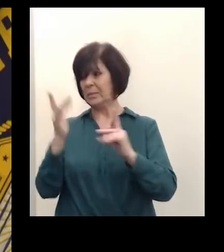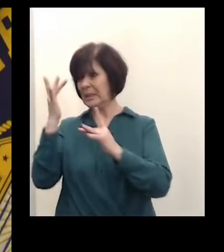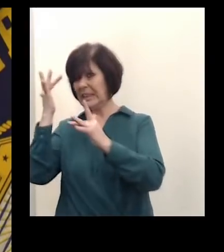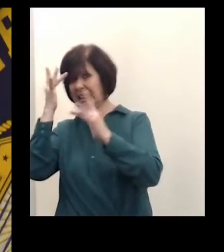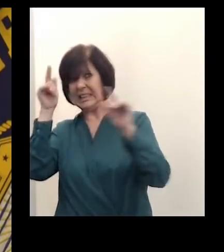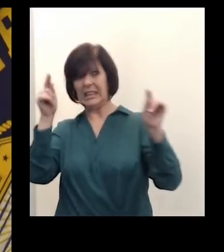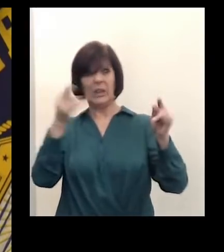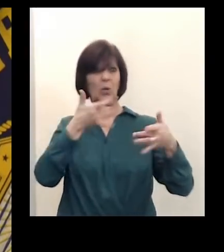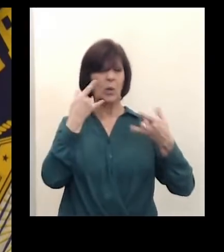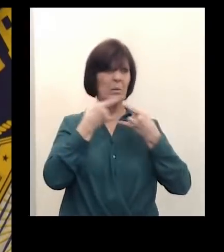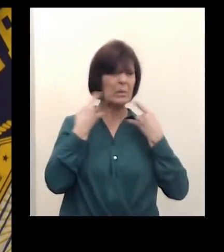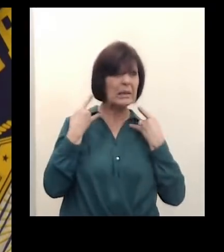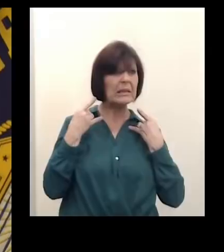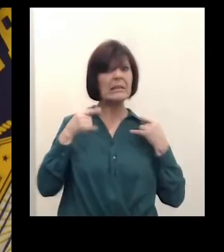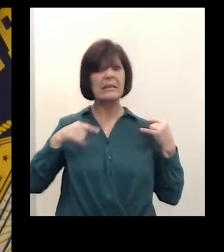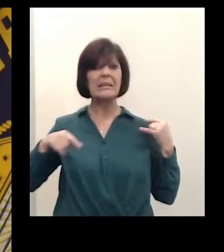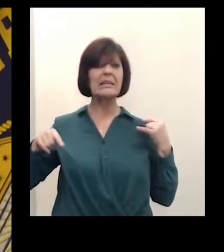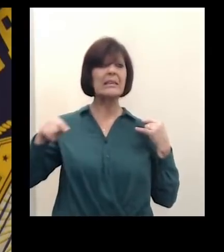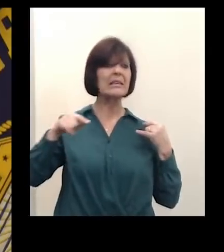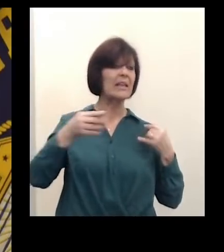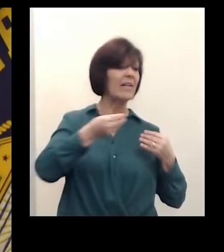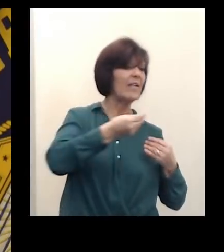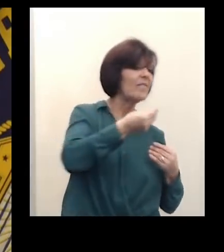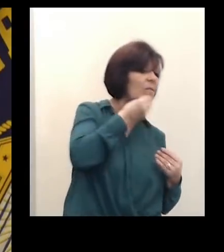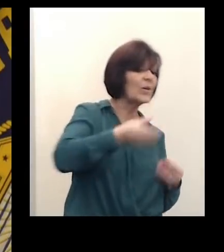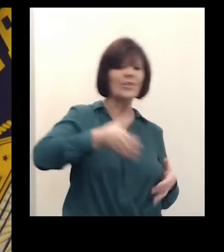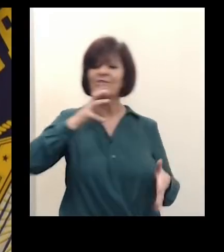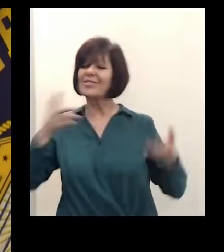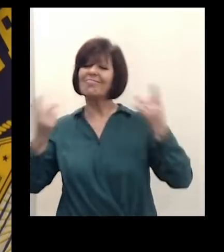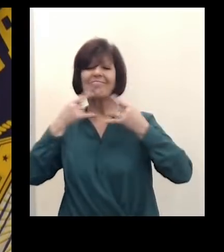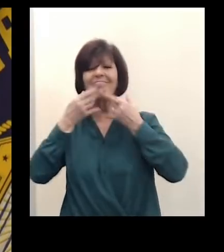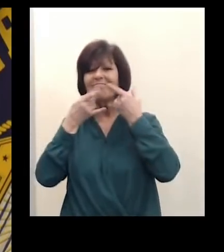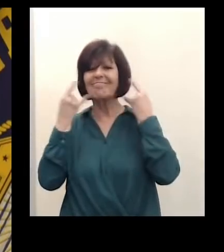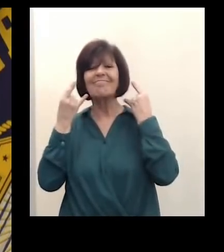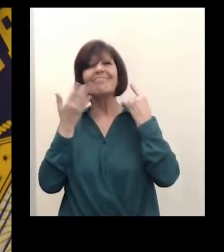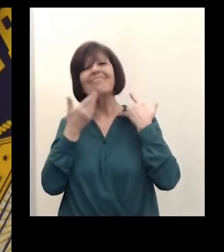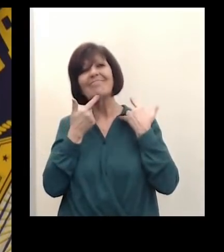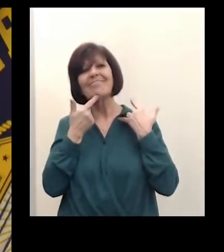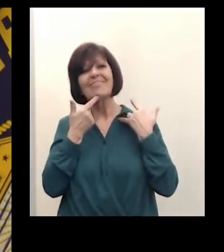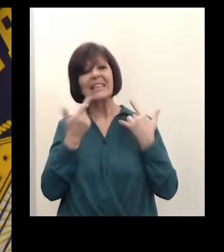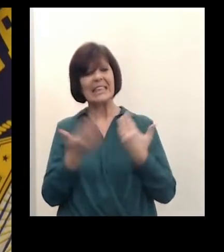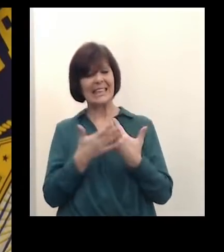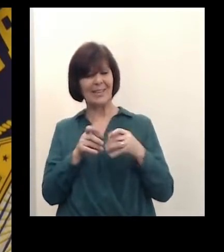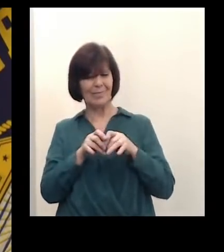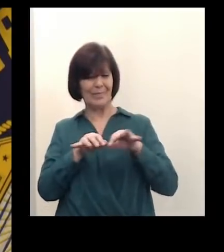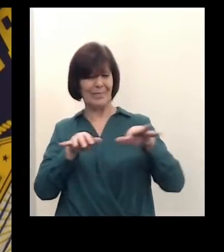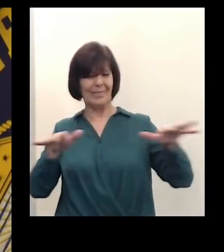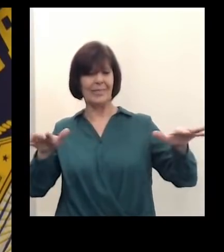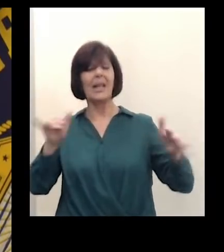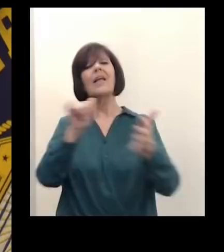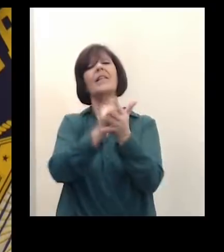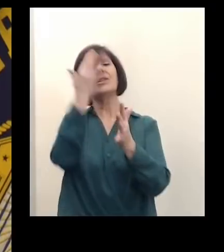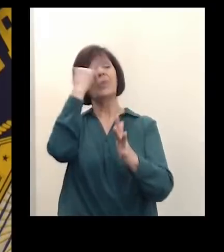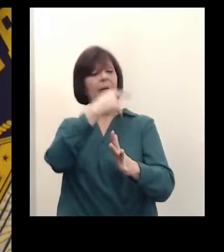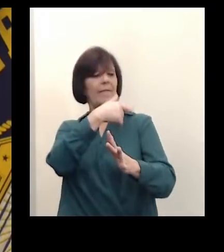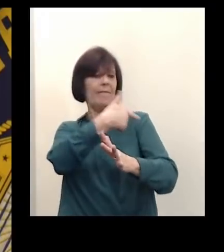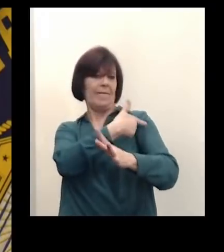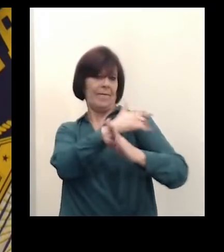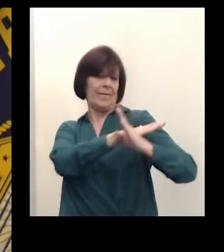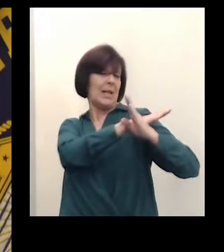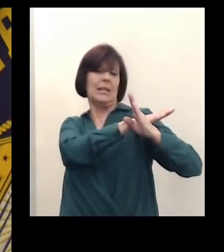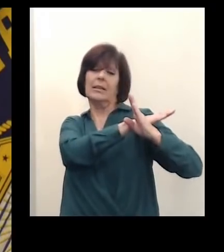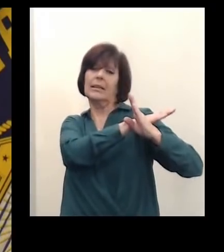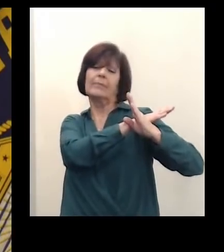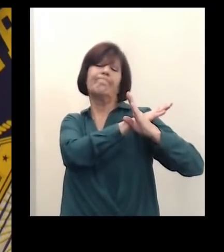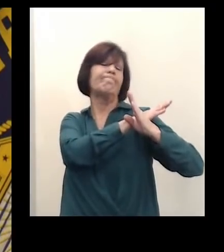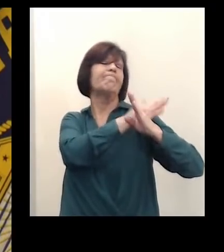masks, and that usually when food and drink is involved, obviously we can't wear masks. And that's why vaccination is the ultimate mitigation